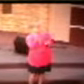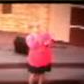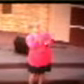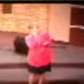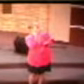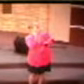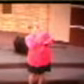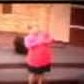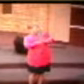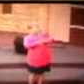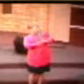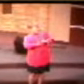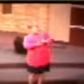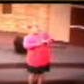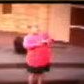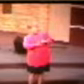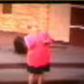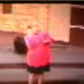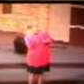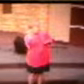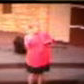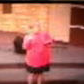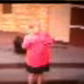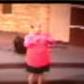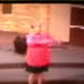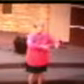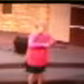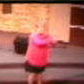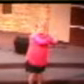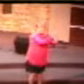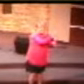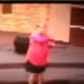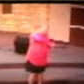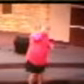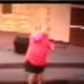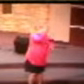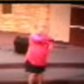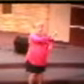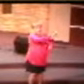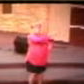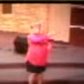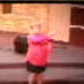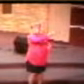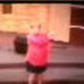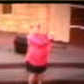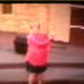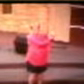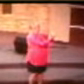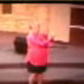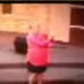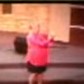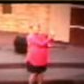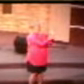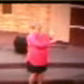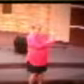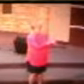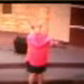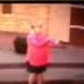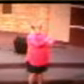We landed in Dallas, Texas. We've been in Abilene for 14 years with